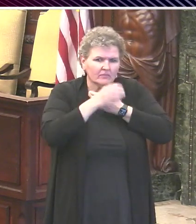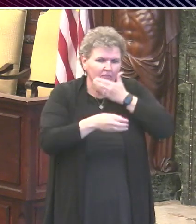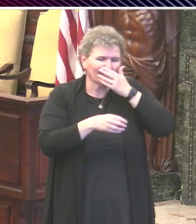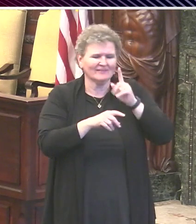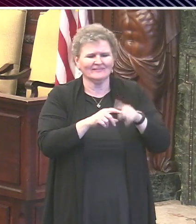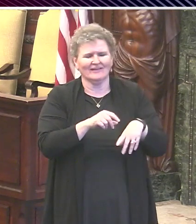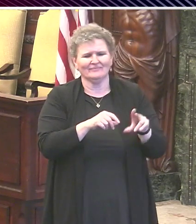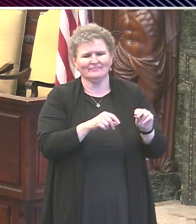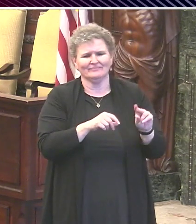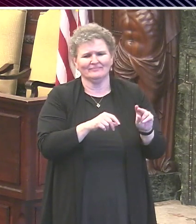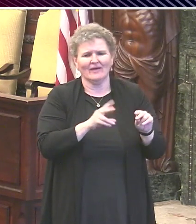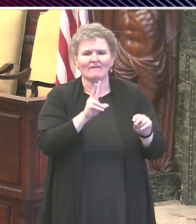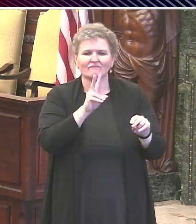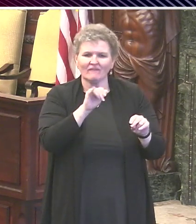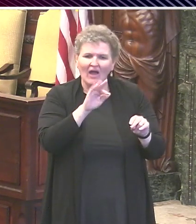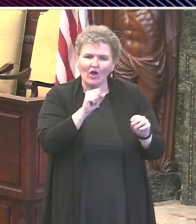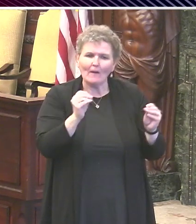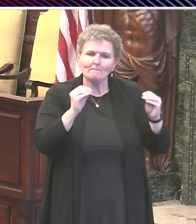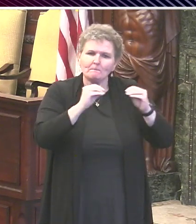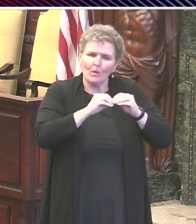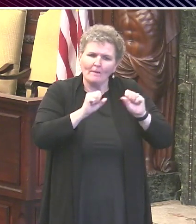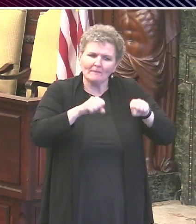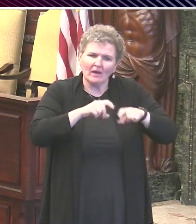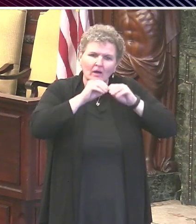high-risk environments than gyms or other places.